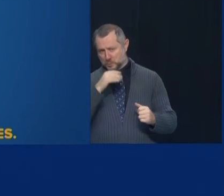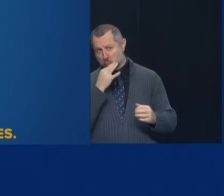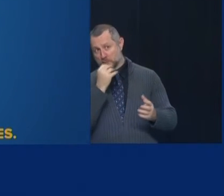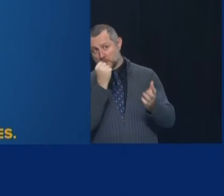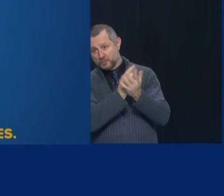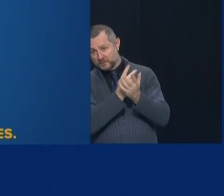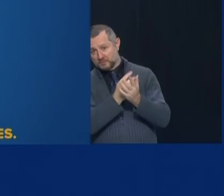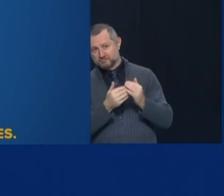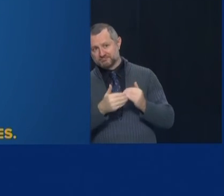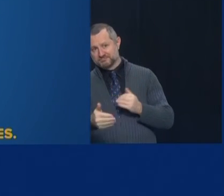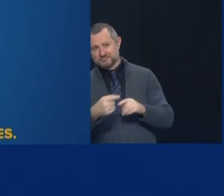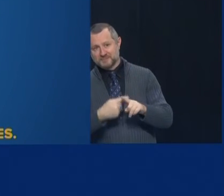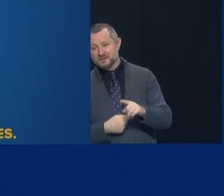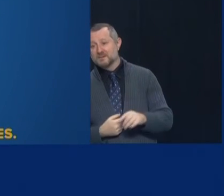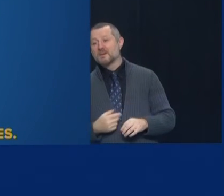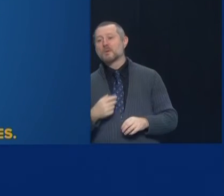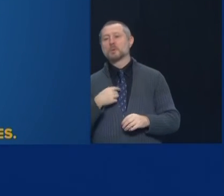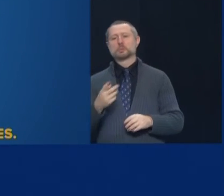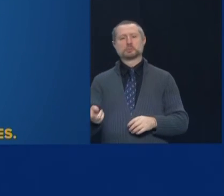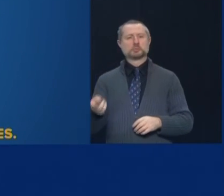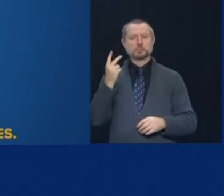2 operations simultaneously.